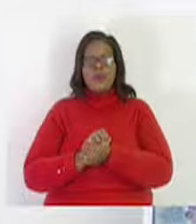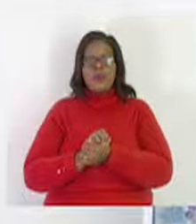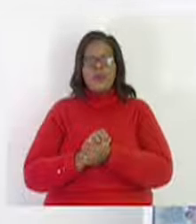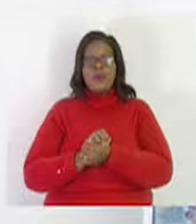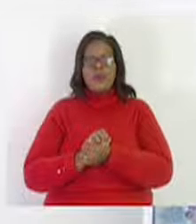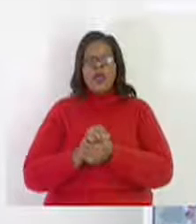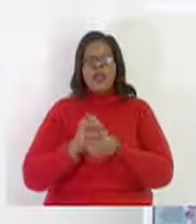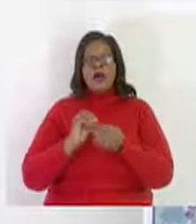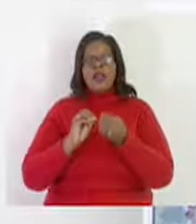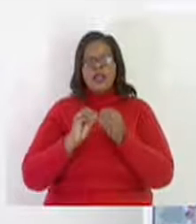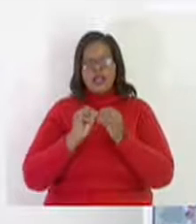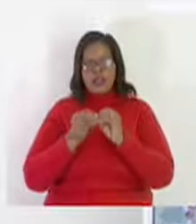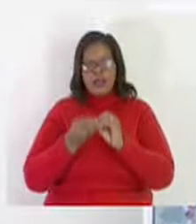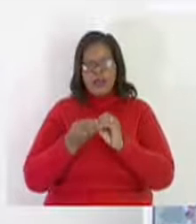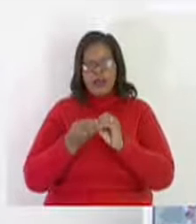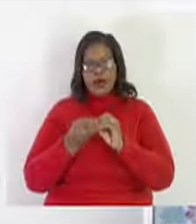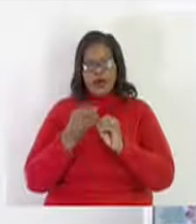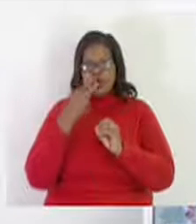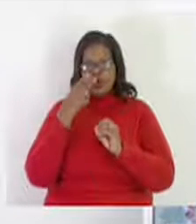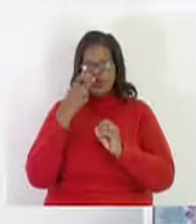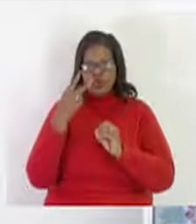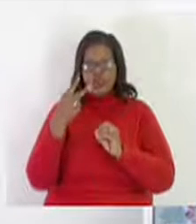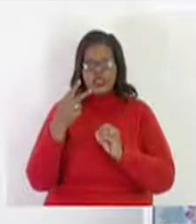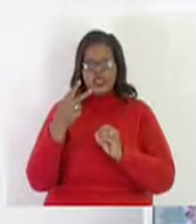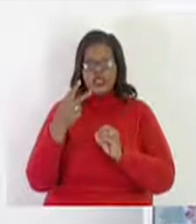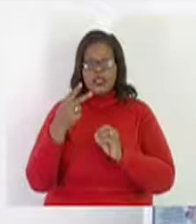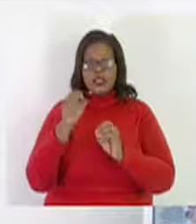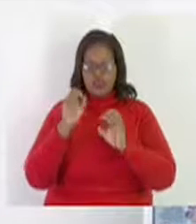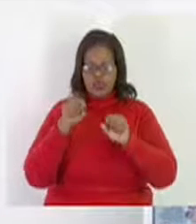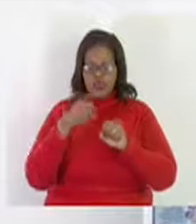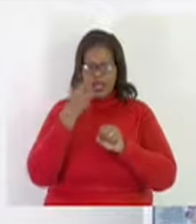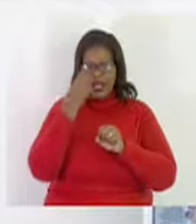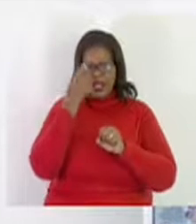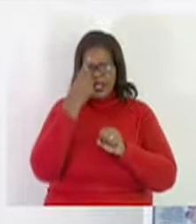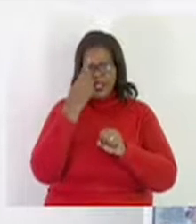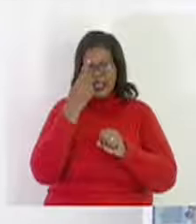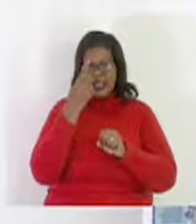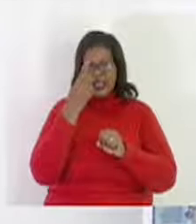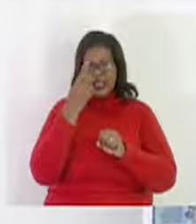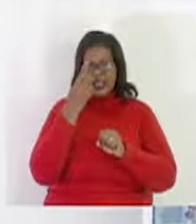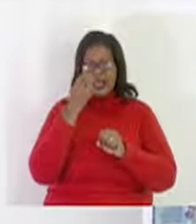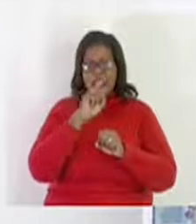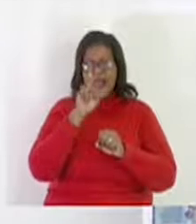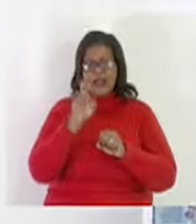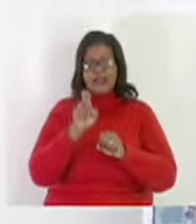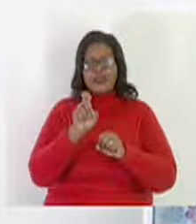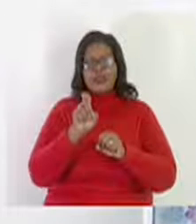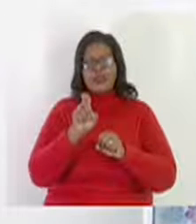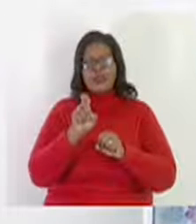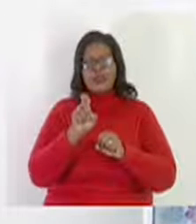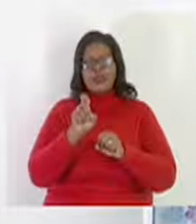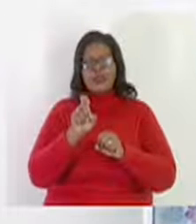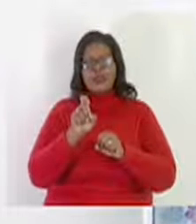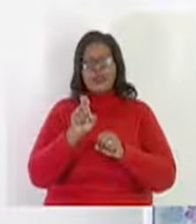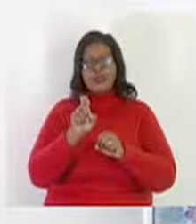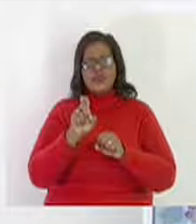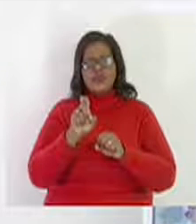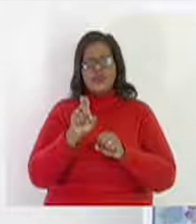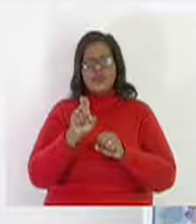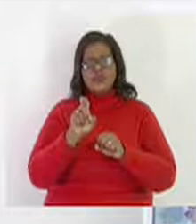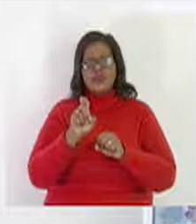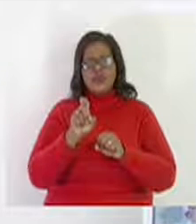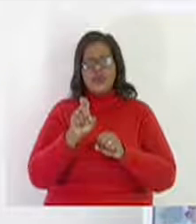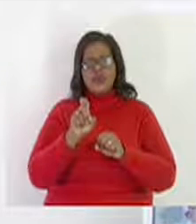That number, when you look at it, you need to understand this. Ask yourself a question. Can